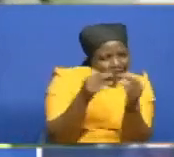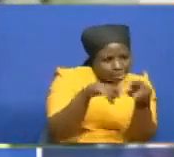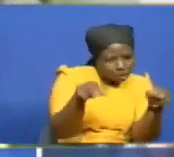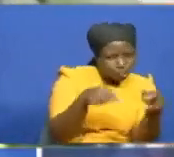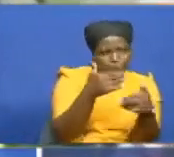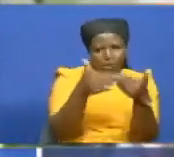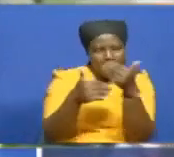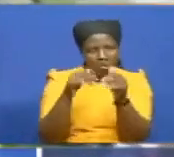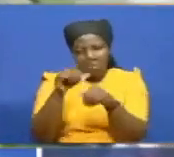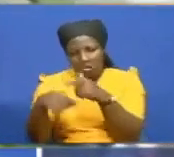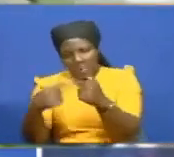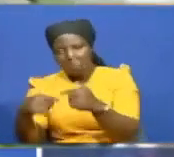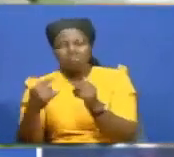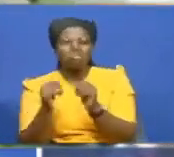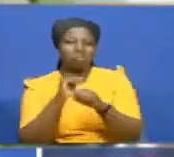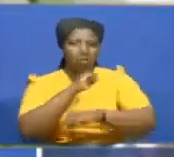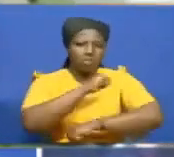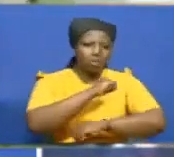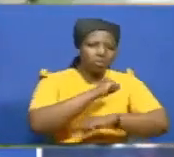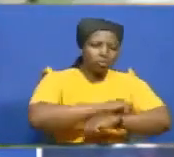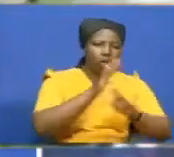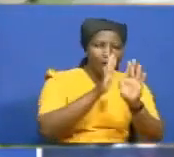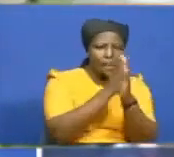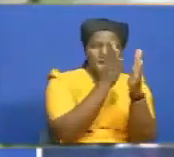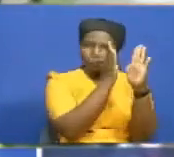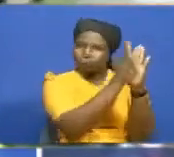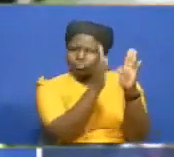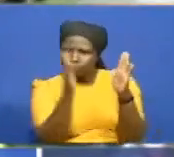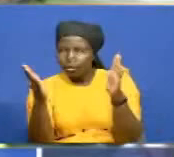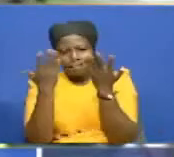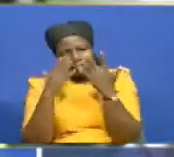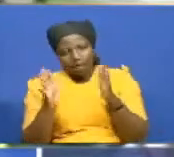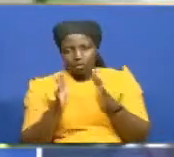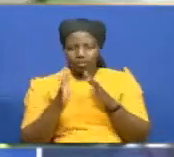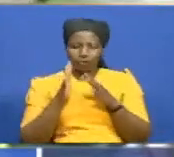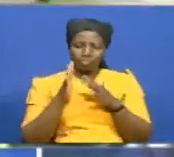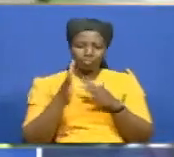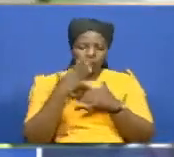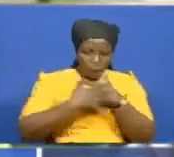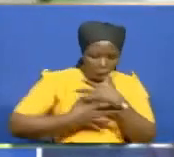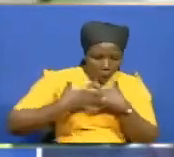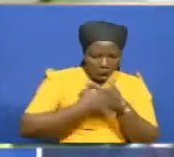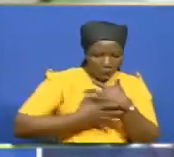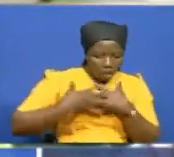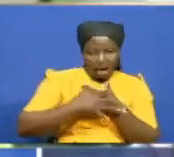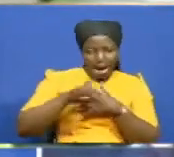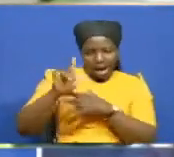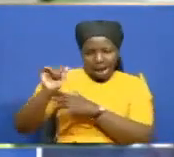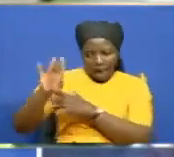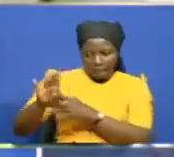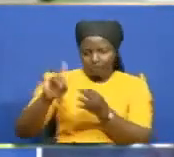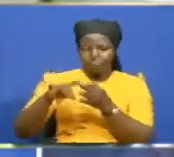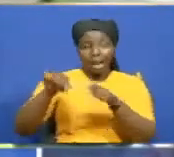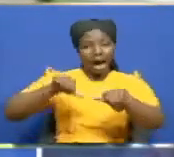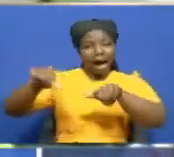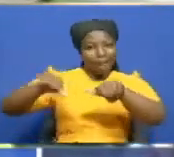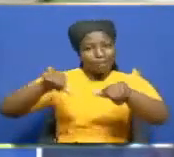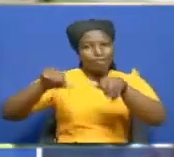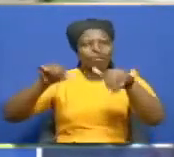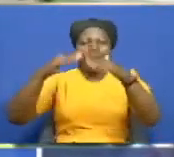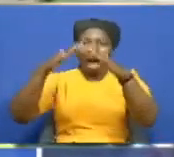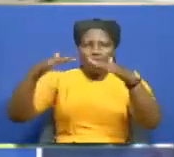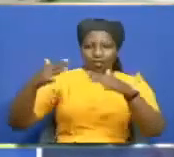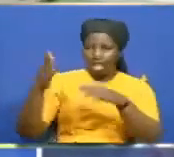tumeona library imekamilika, tumeona computer lab, administration block ambao iko nyuma yangu vile